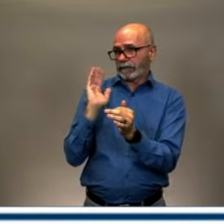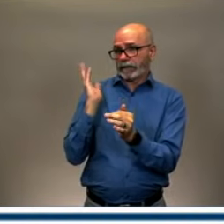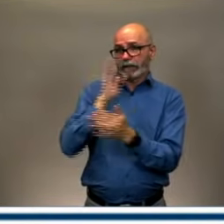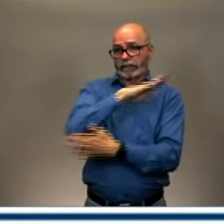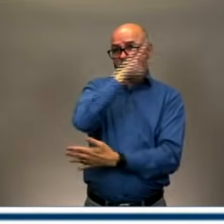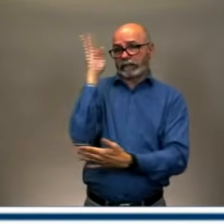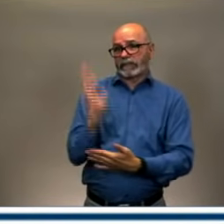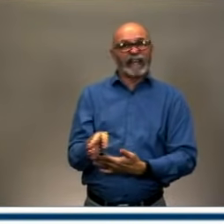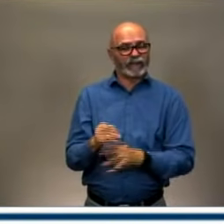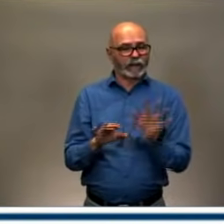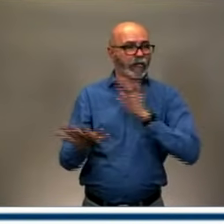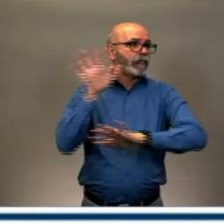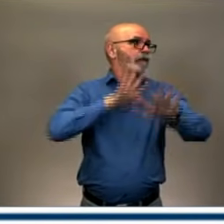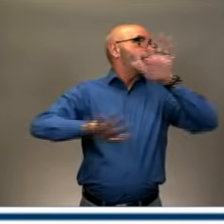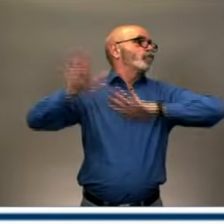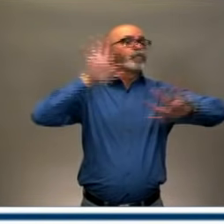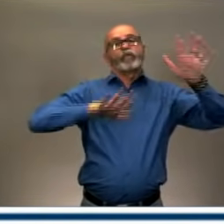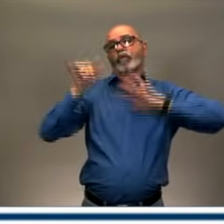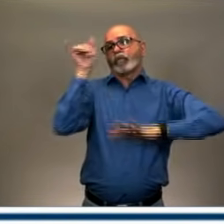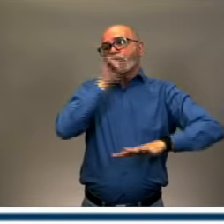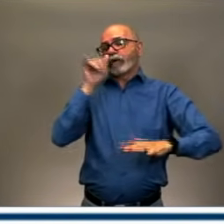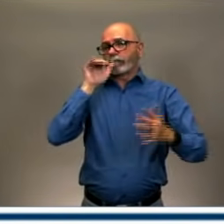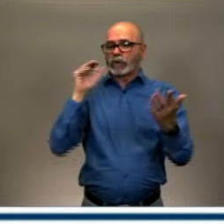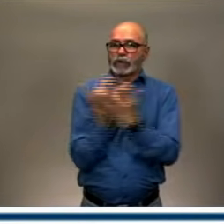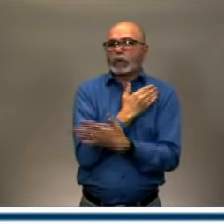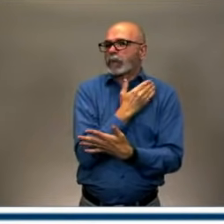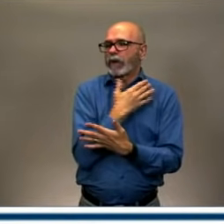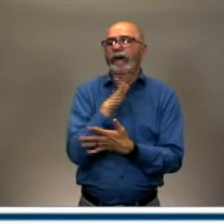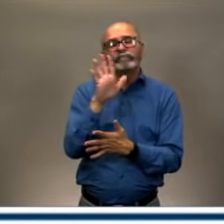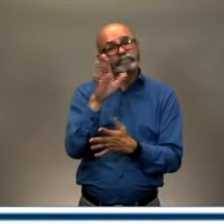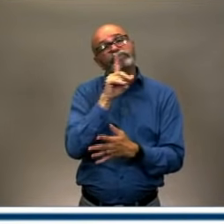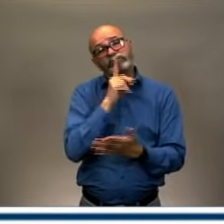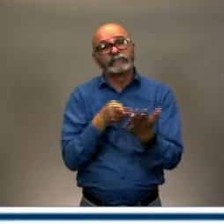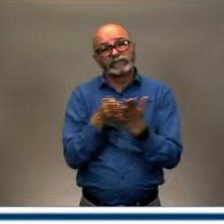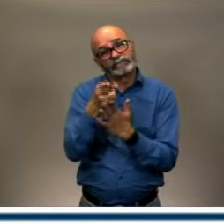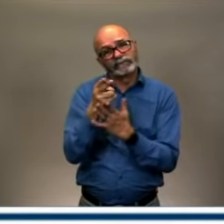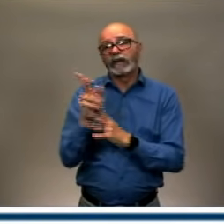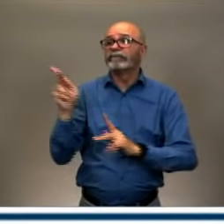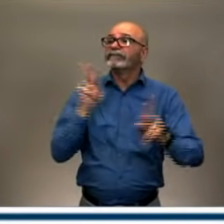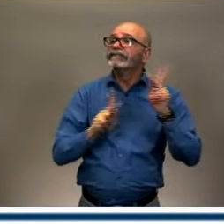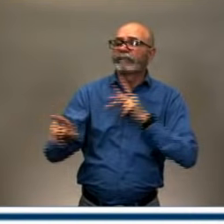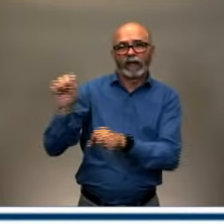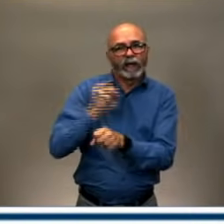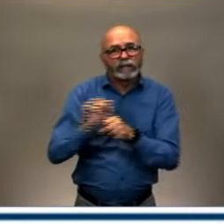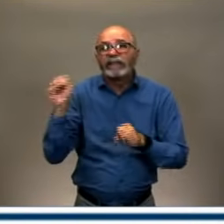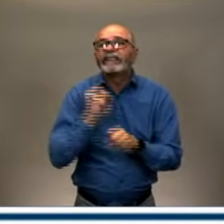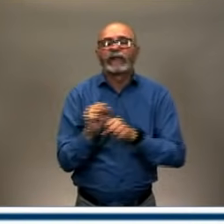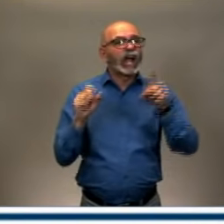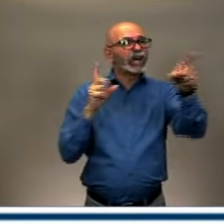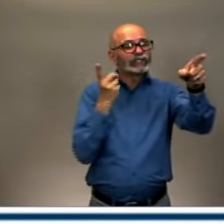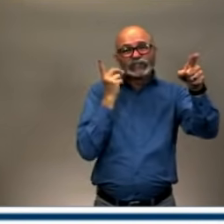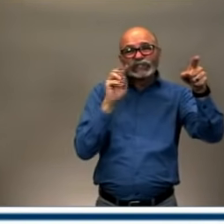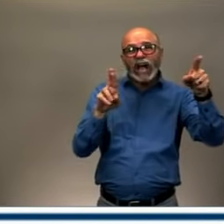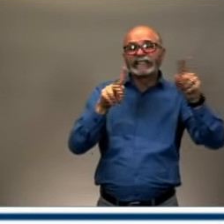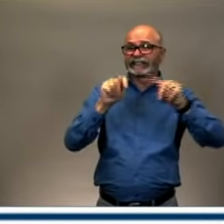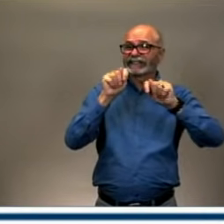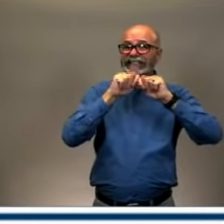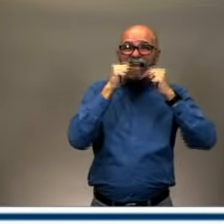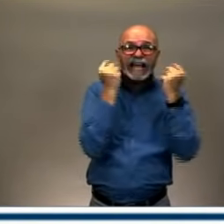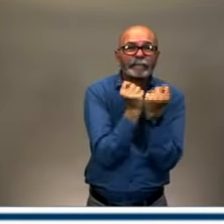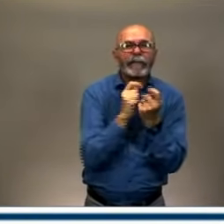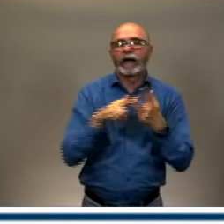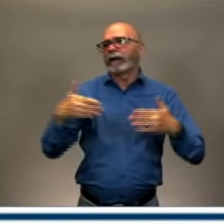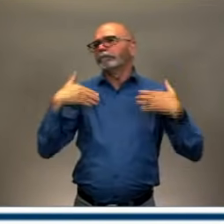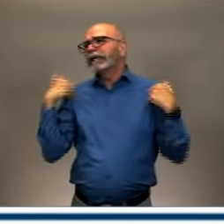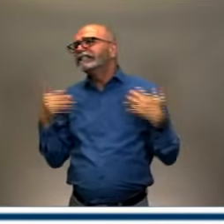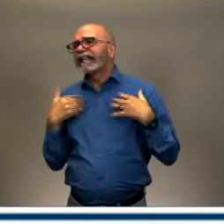But I want you to know everyone is working extremely hard. Dr. Strang and his team, Minister of Health in the department, and of course